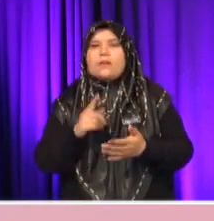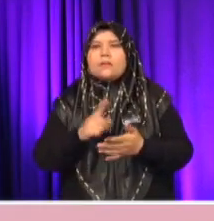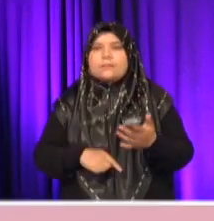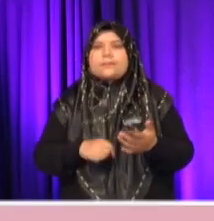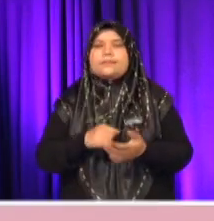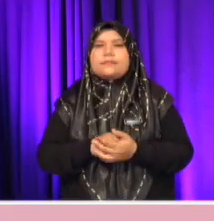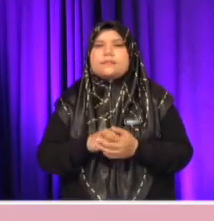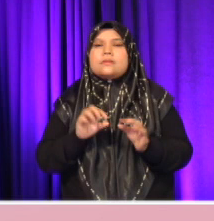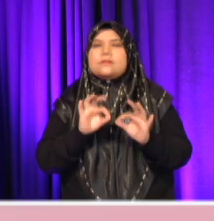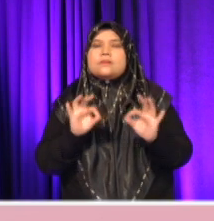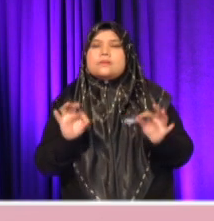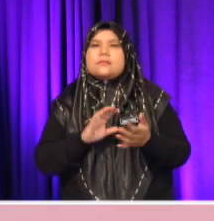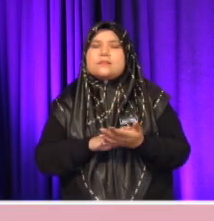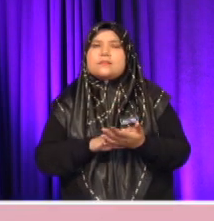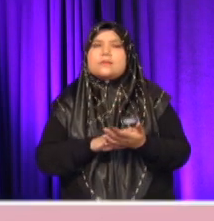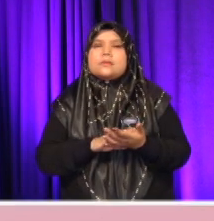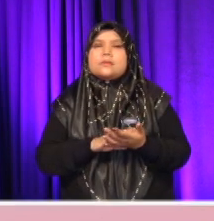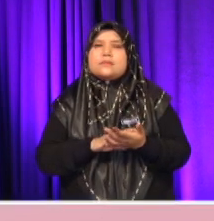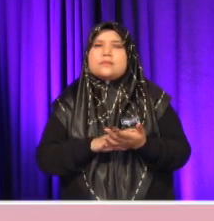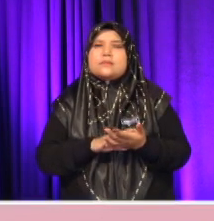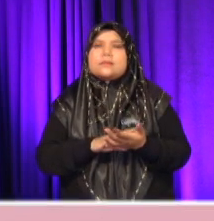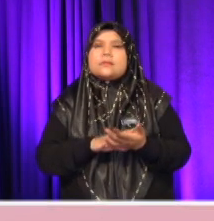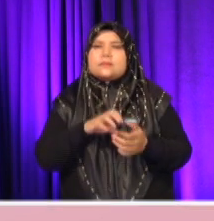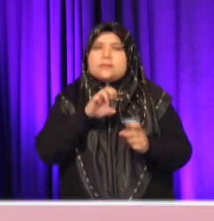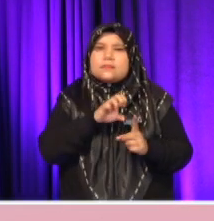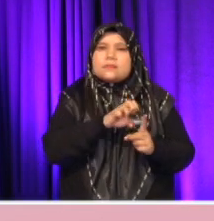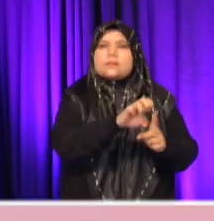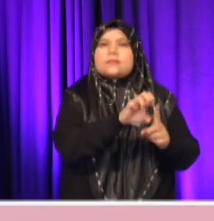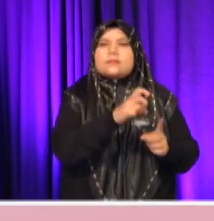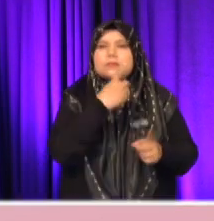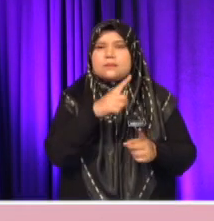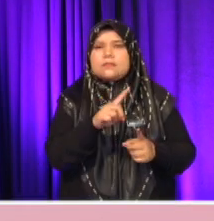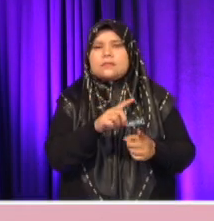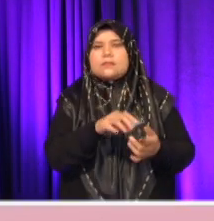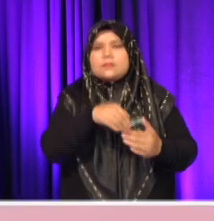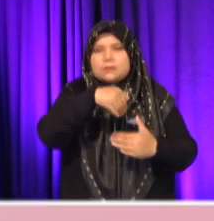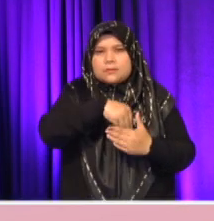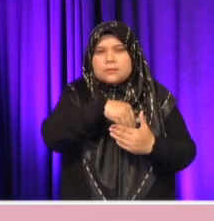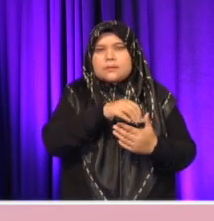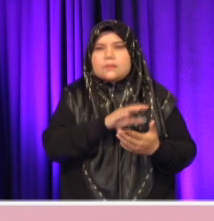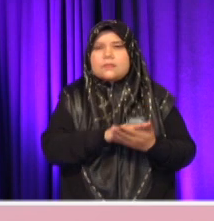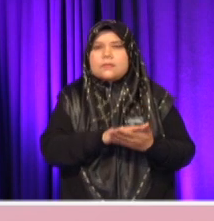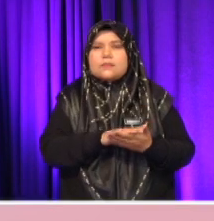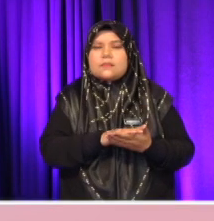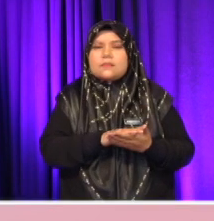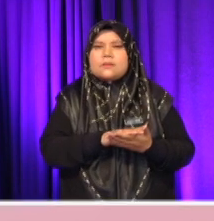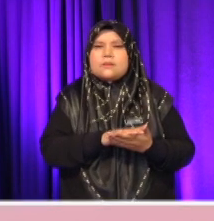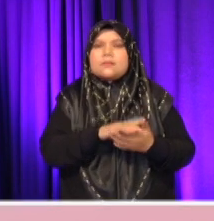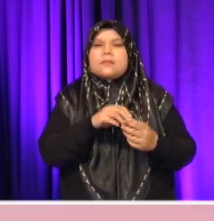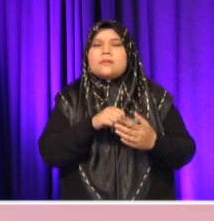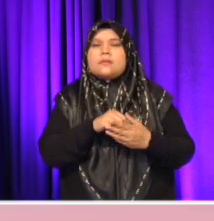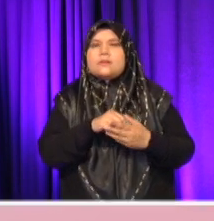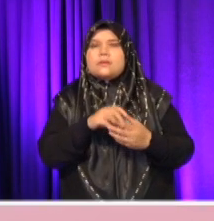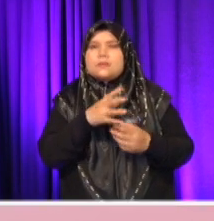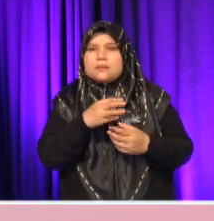that's the context, yeah? Write an email to Ali. In your email, explain why you want it back